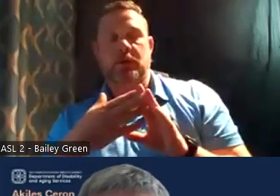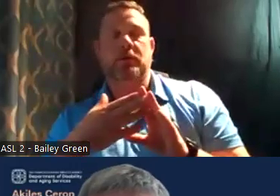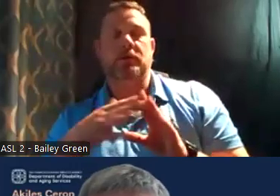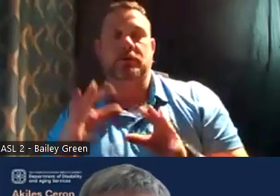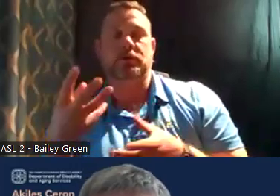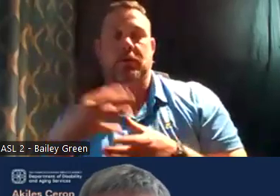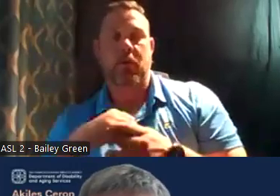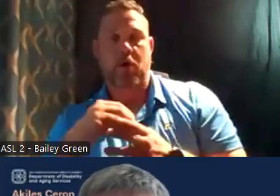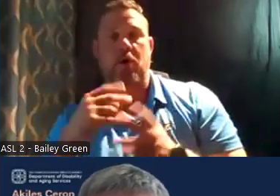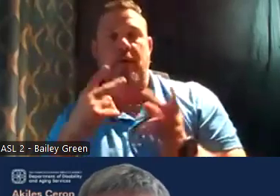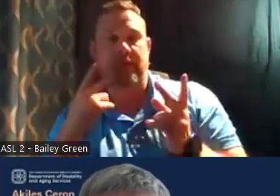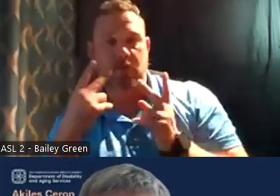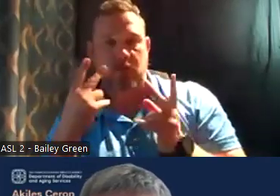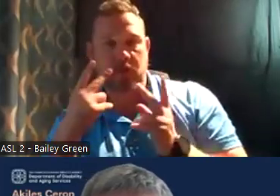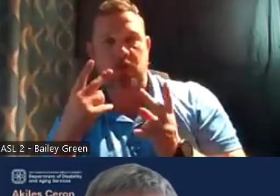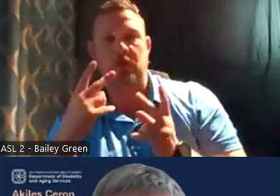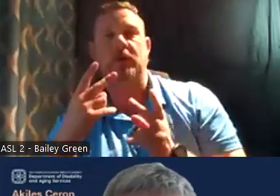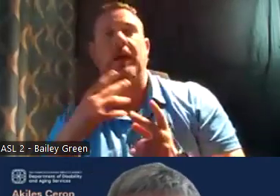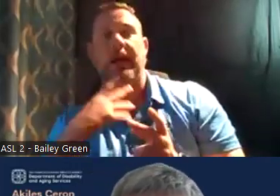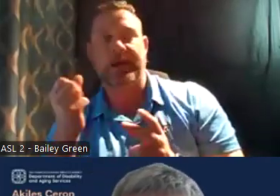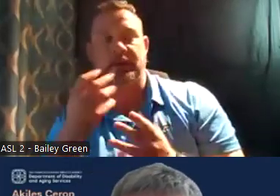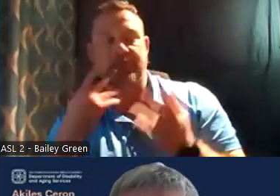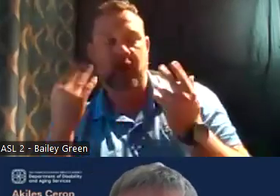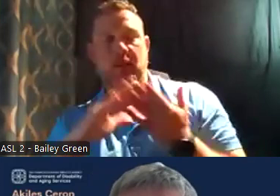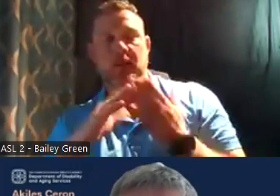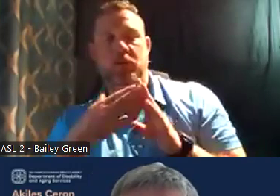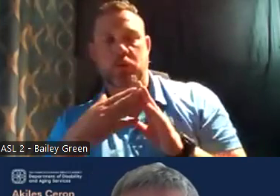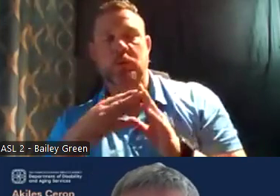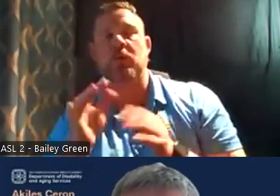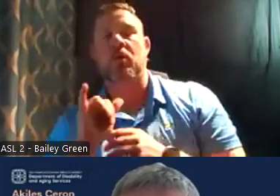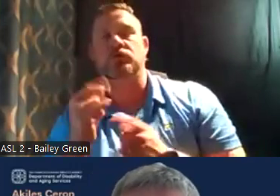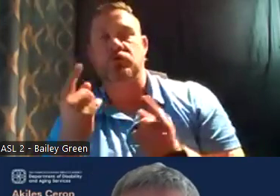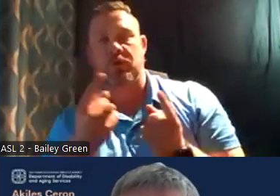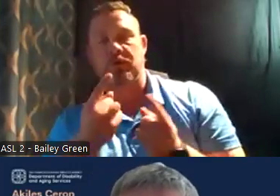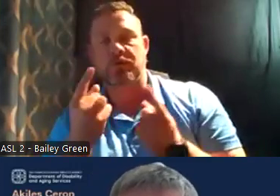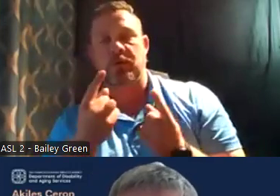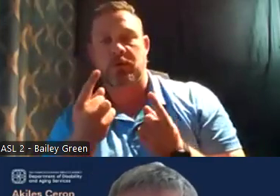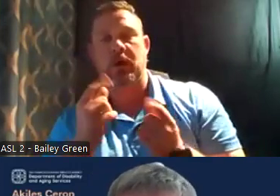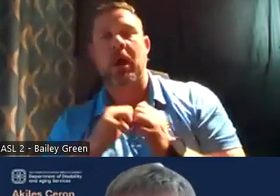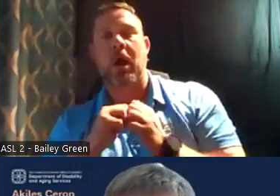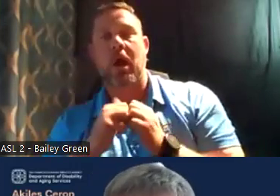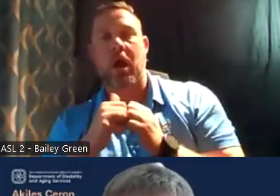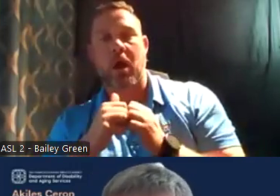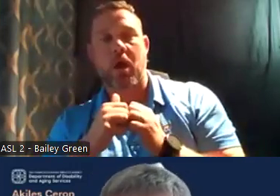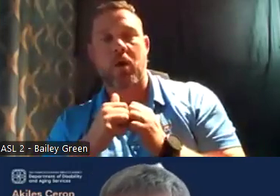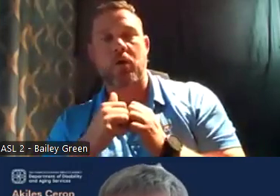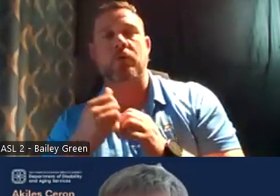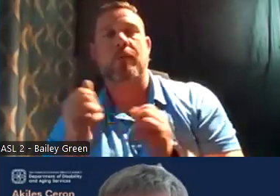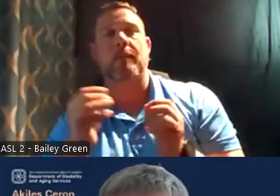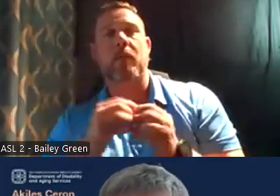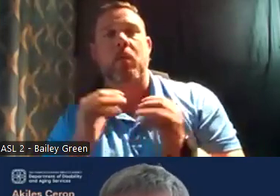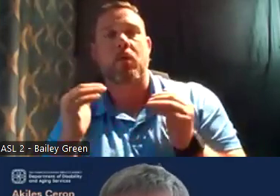part of looking at age-friendly communities, that we also be thinking about how to make them more